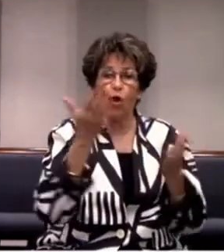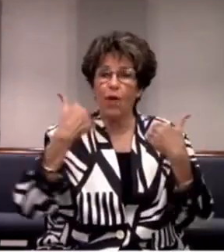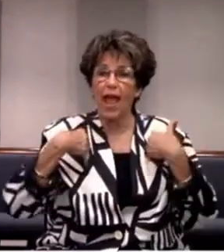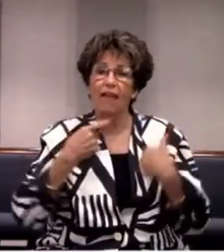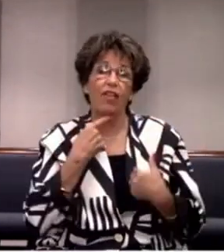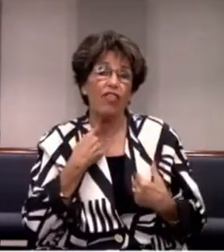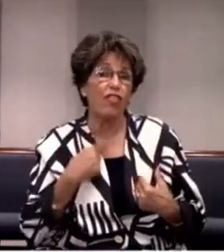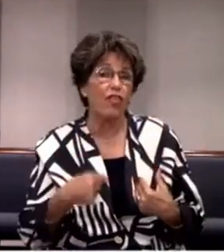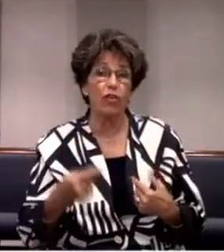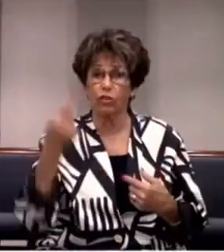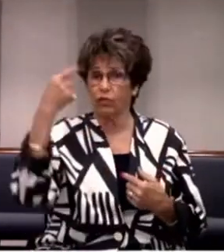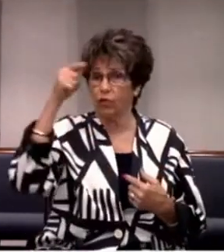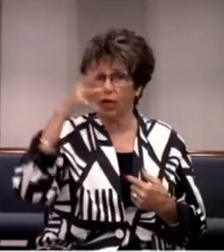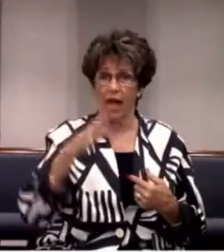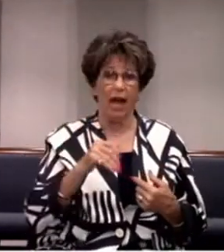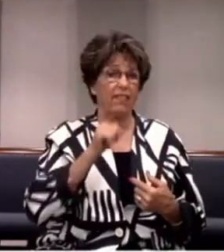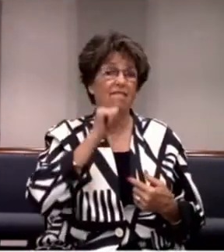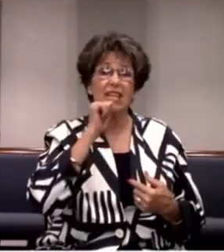Ghost.